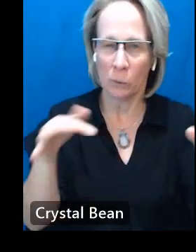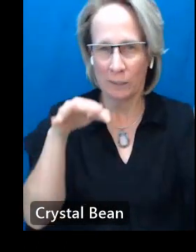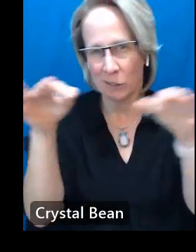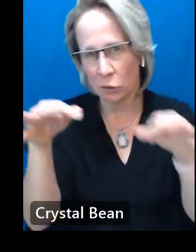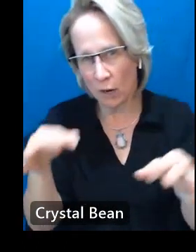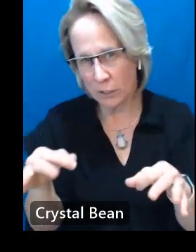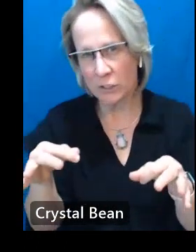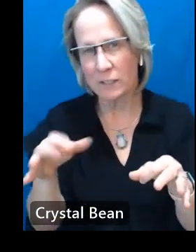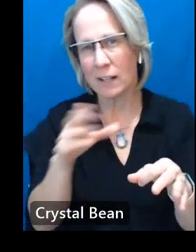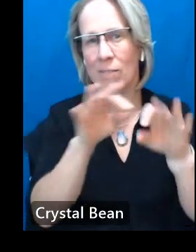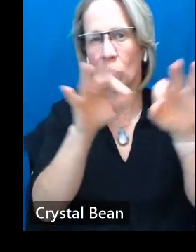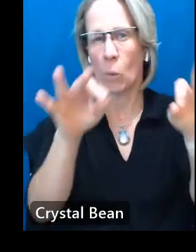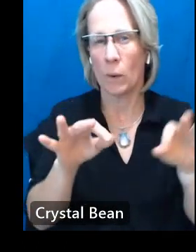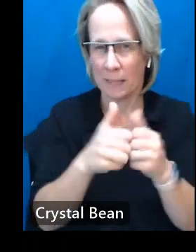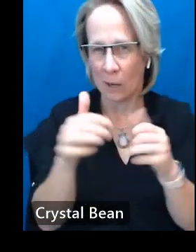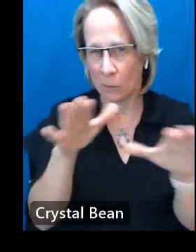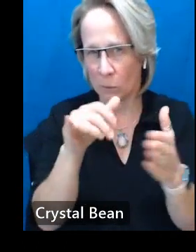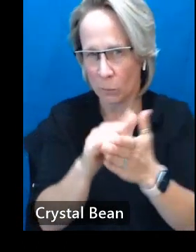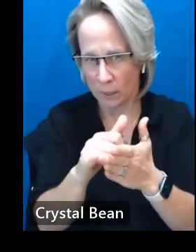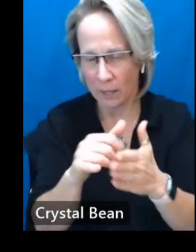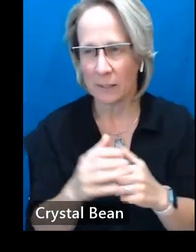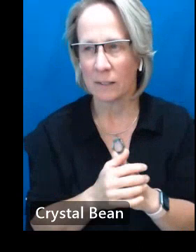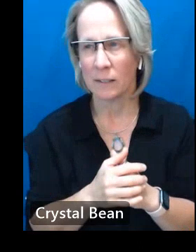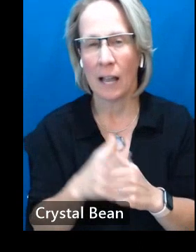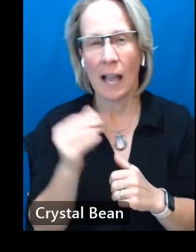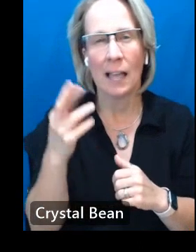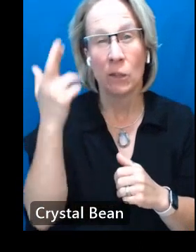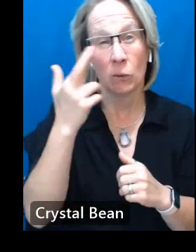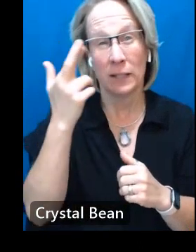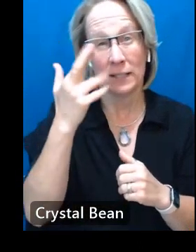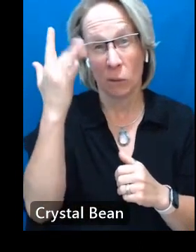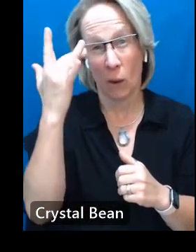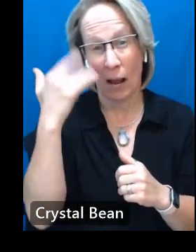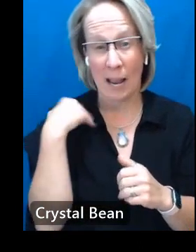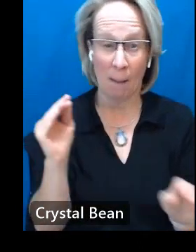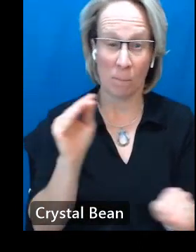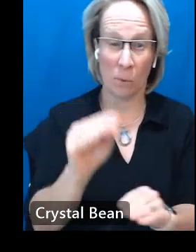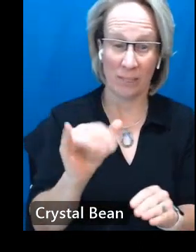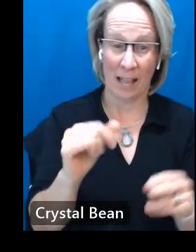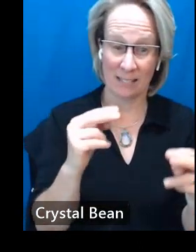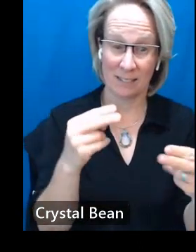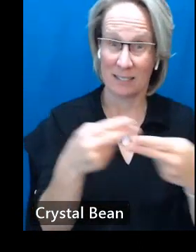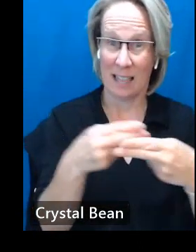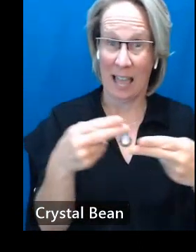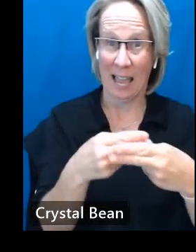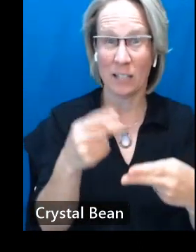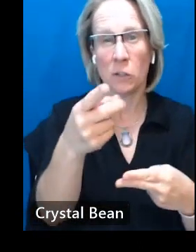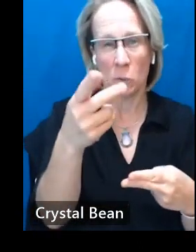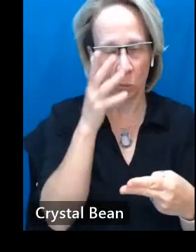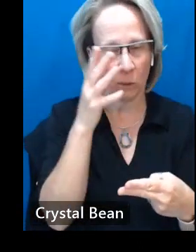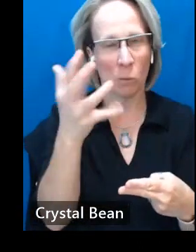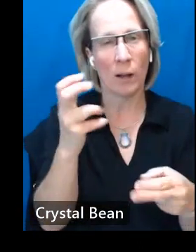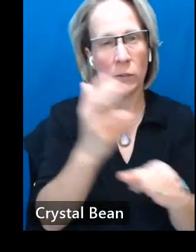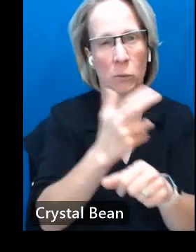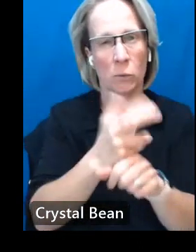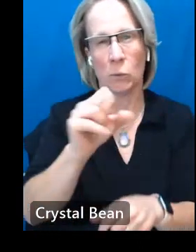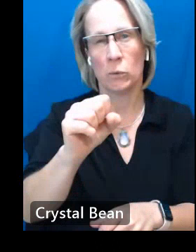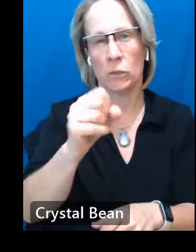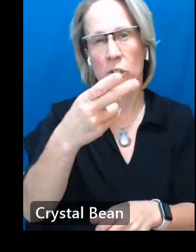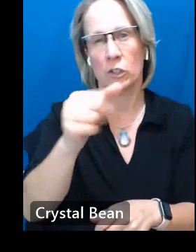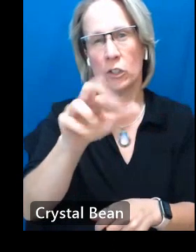that. And the reason why I stuck this slide here is because you'll probably want to use all those share reports that we've been talking